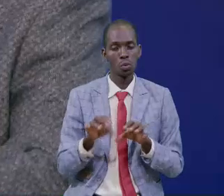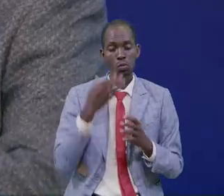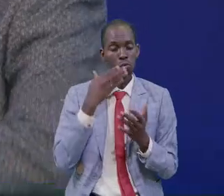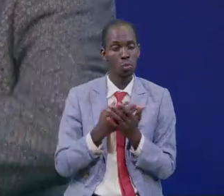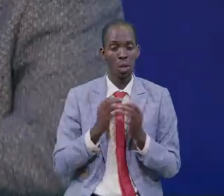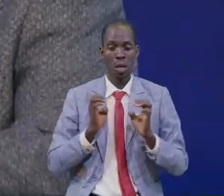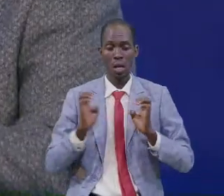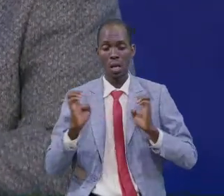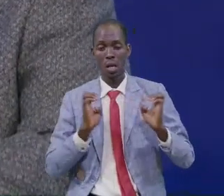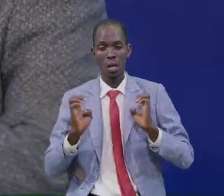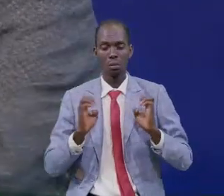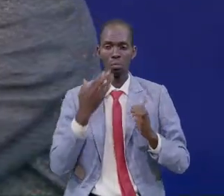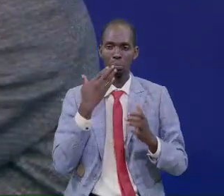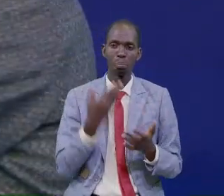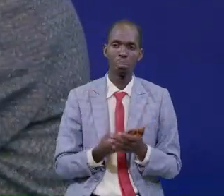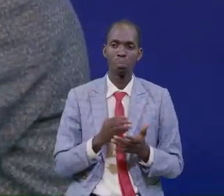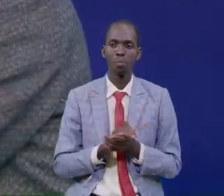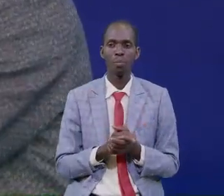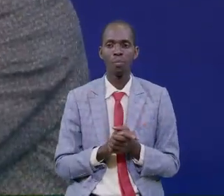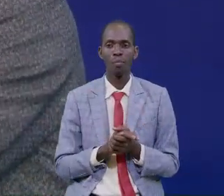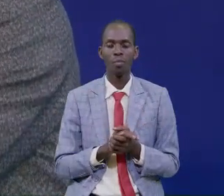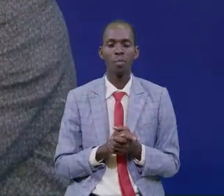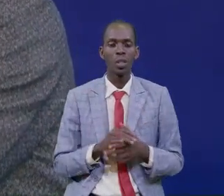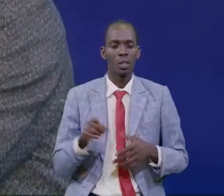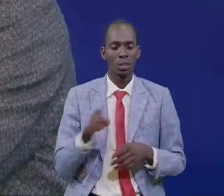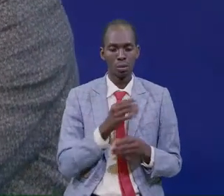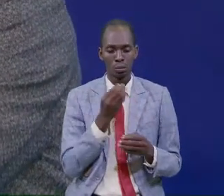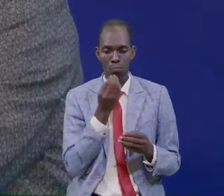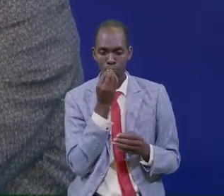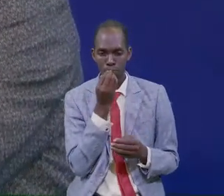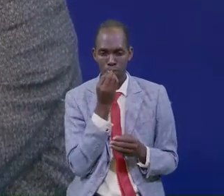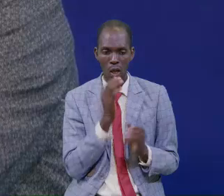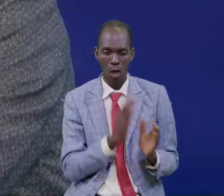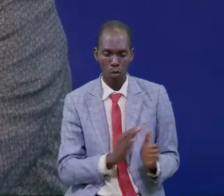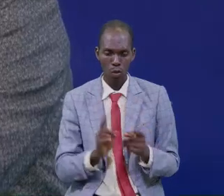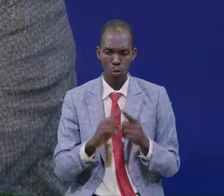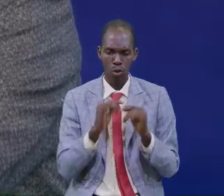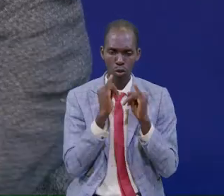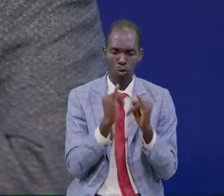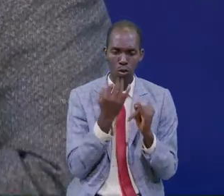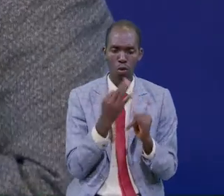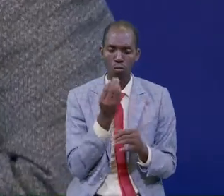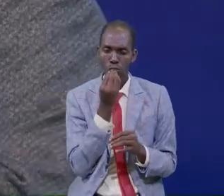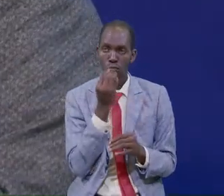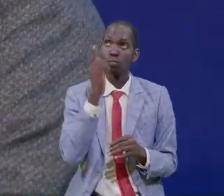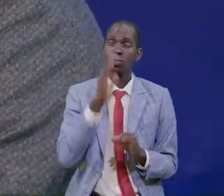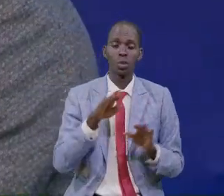They were eating according to the diet the Lord has given them, good.